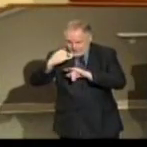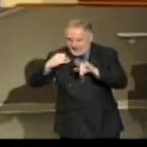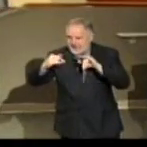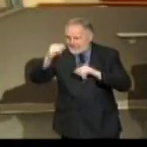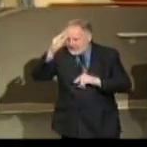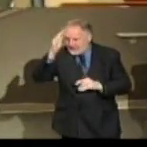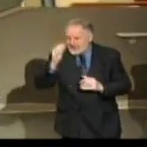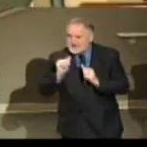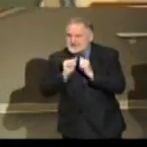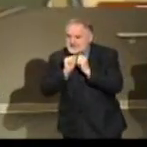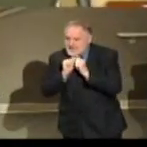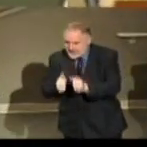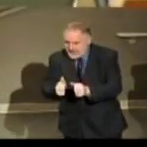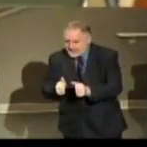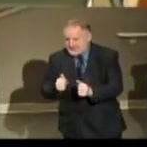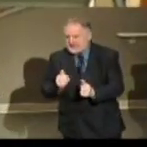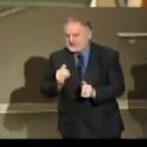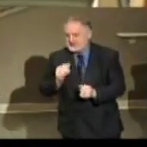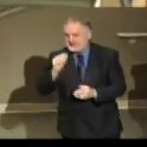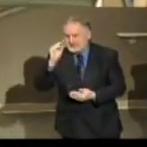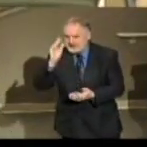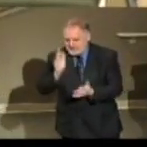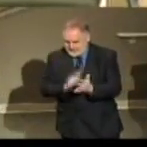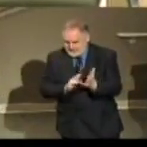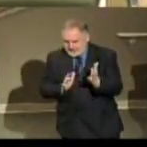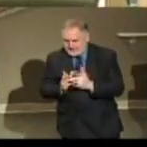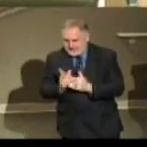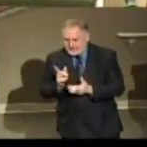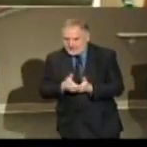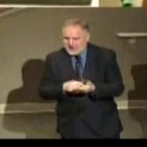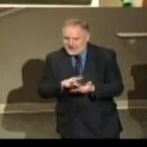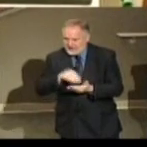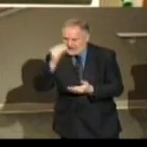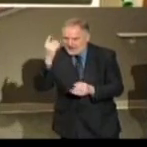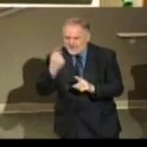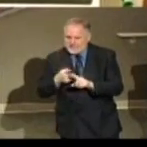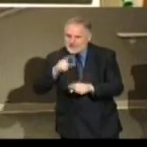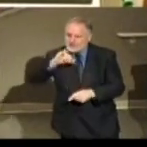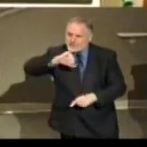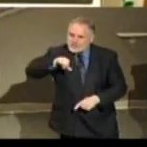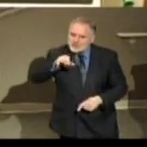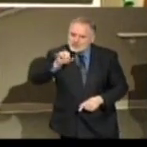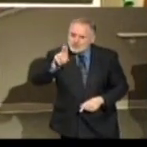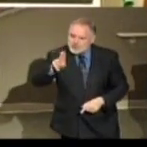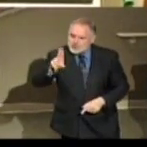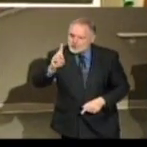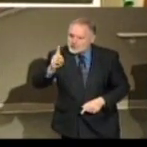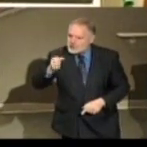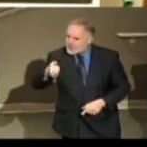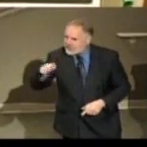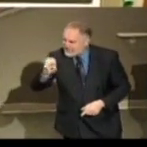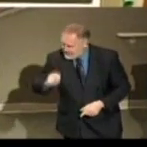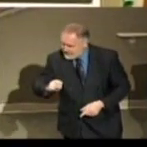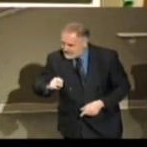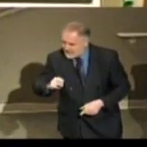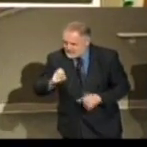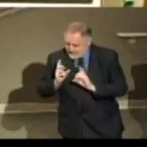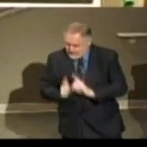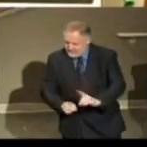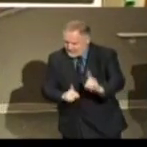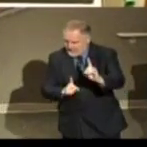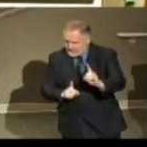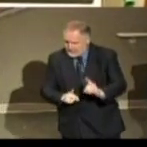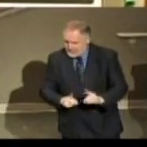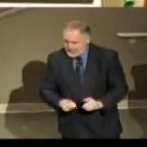And you say, "Brother Gibbs, what could we ever learn from him?" His name is Judas. I promise you there is